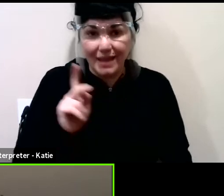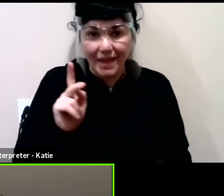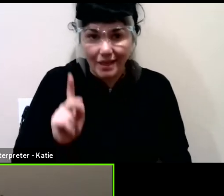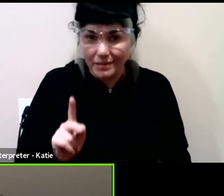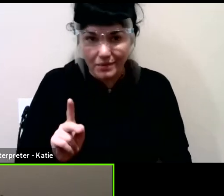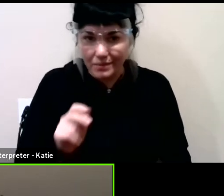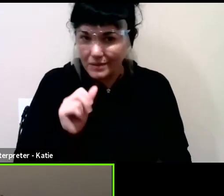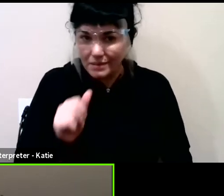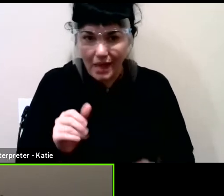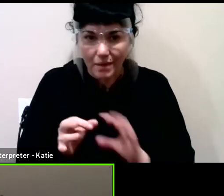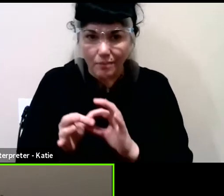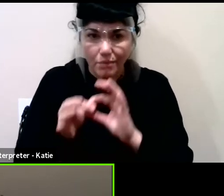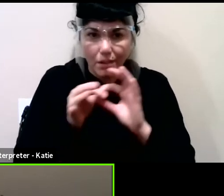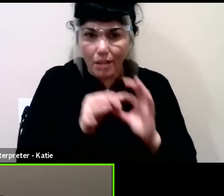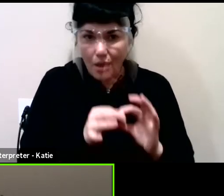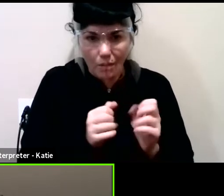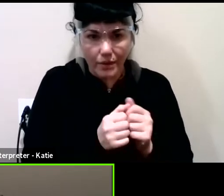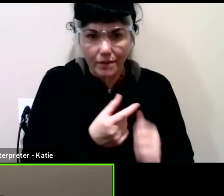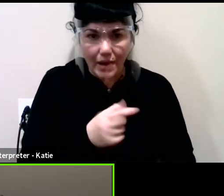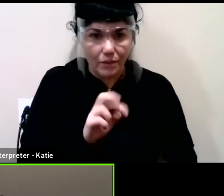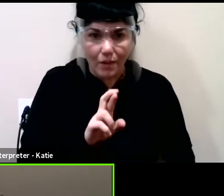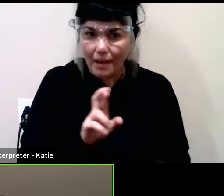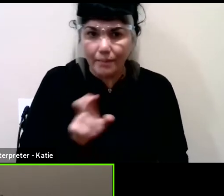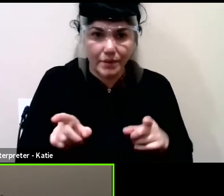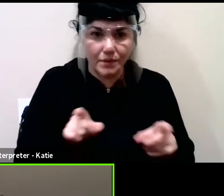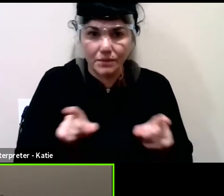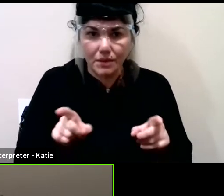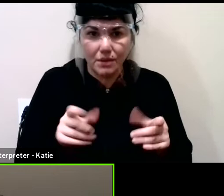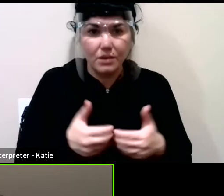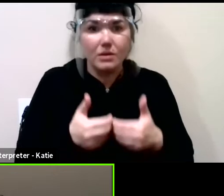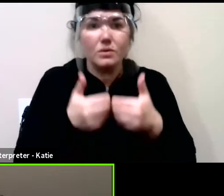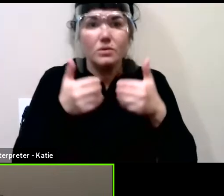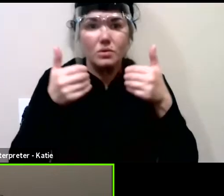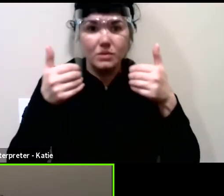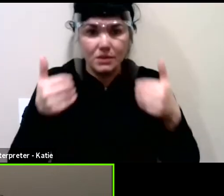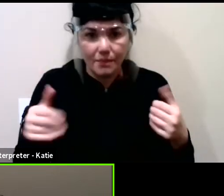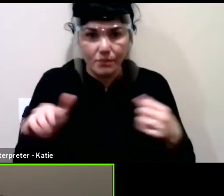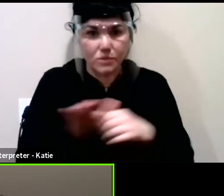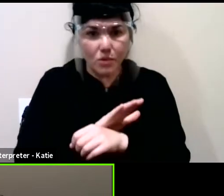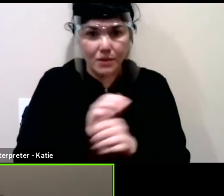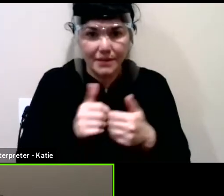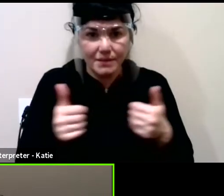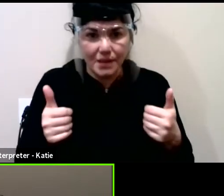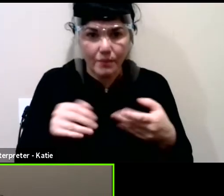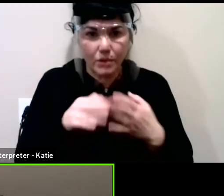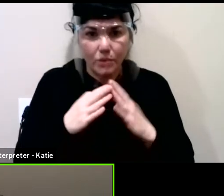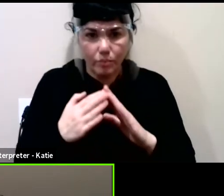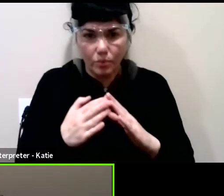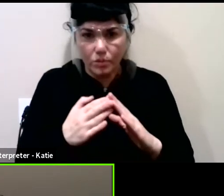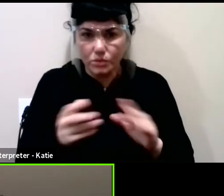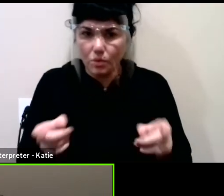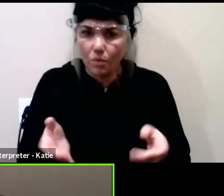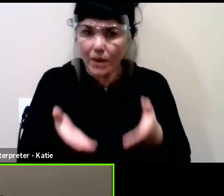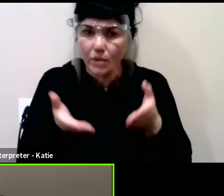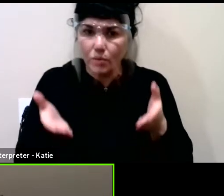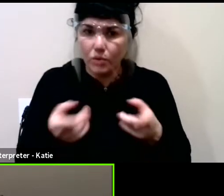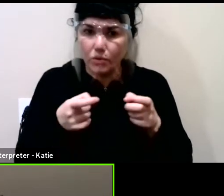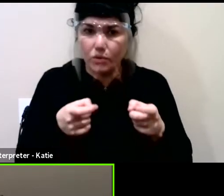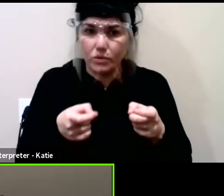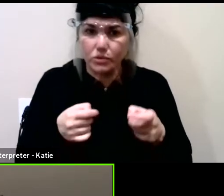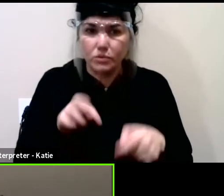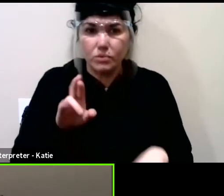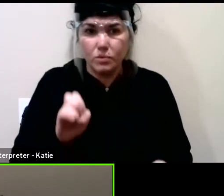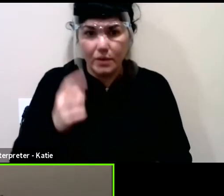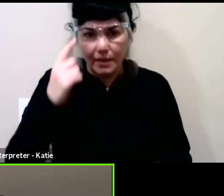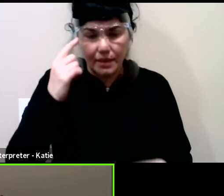does not belong with grand rapids they they are two separate totally separate communities so i urge you to rethink that after